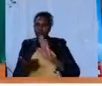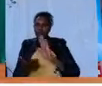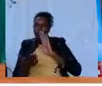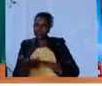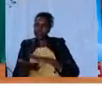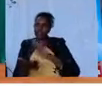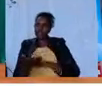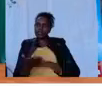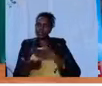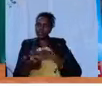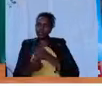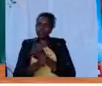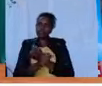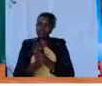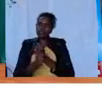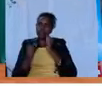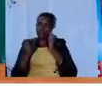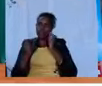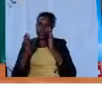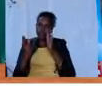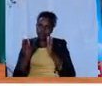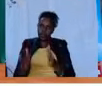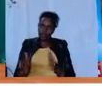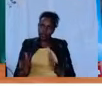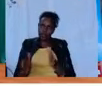song. Praising my